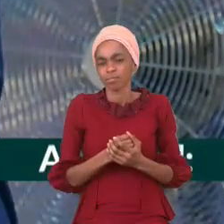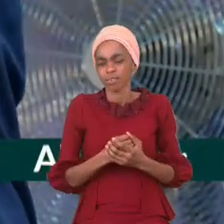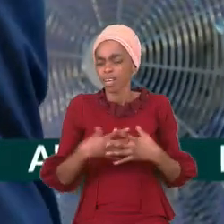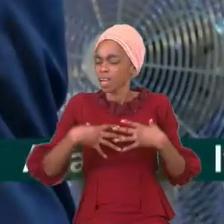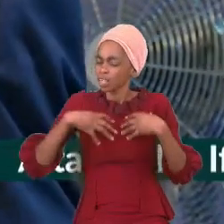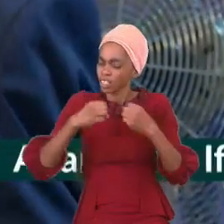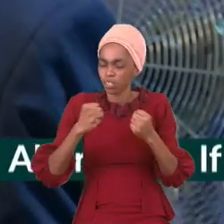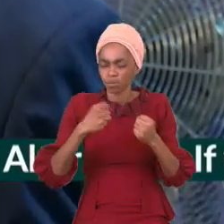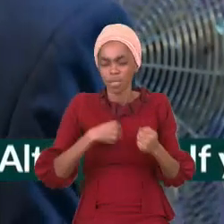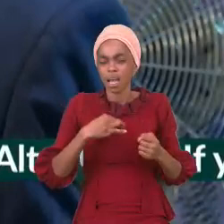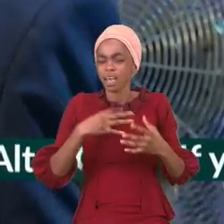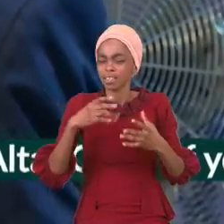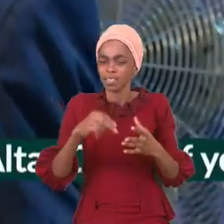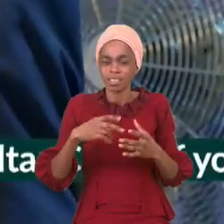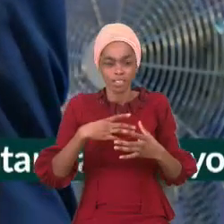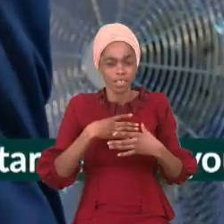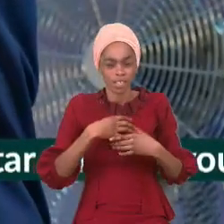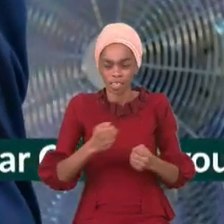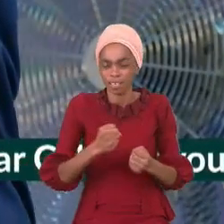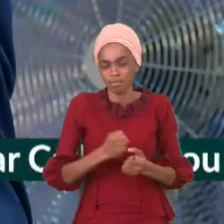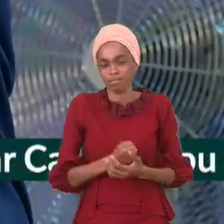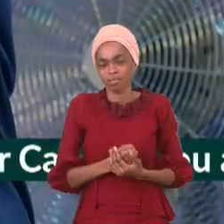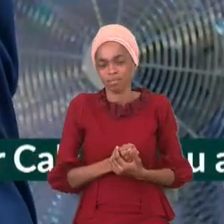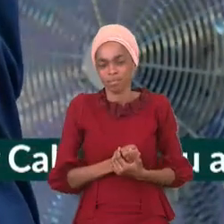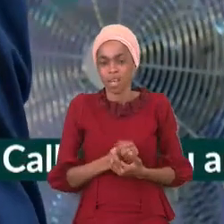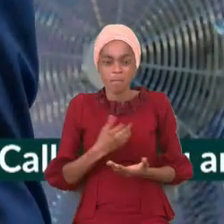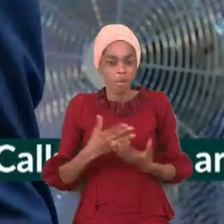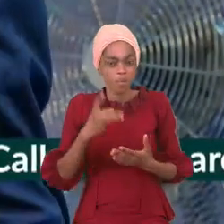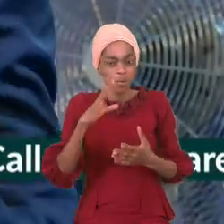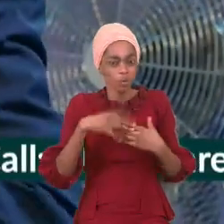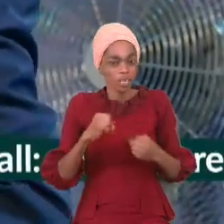Counselors, please hurry up, but get all the details.